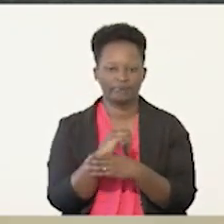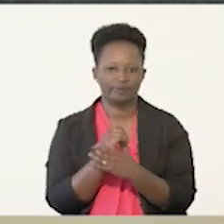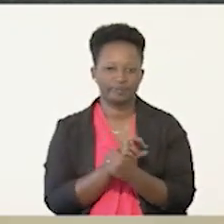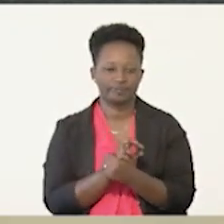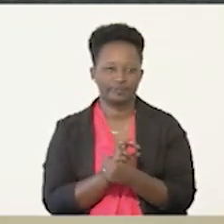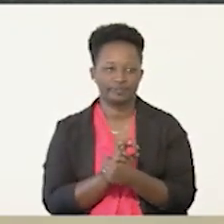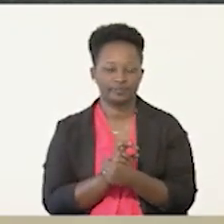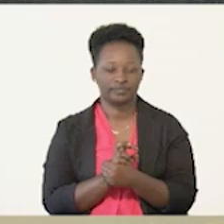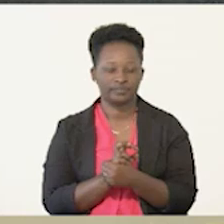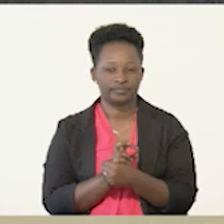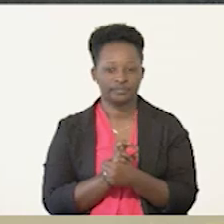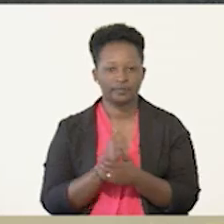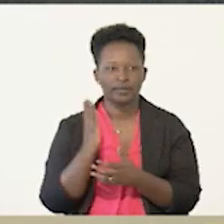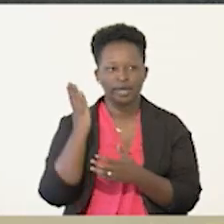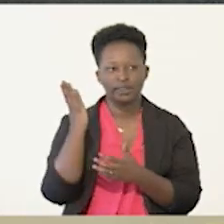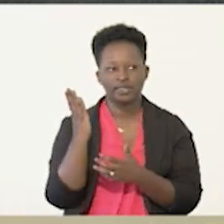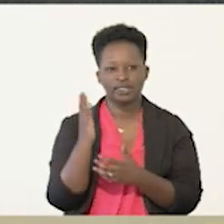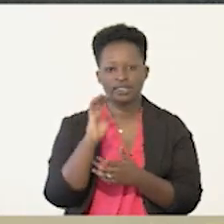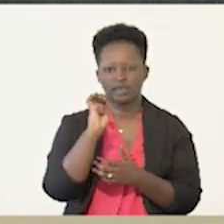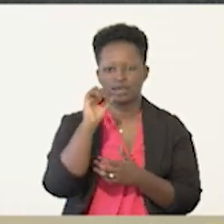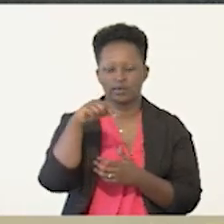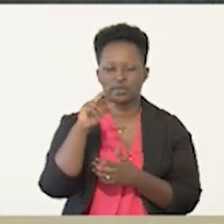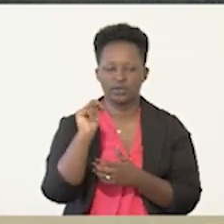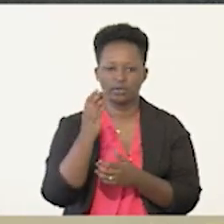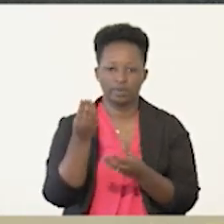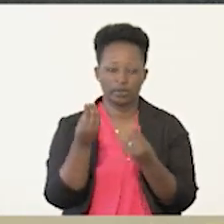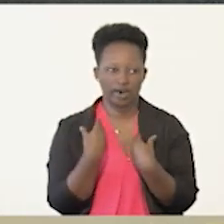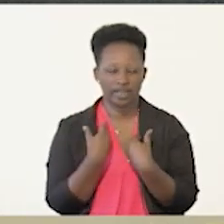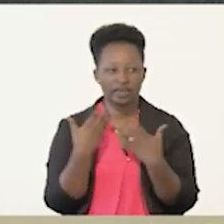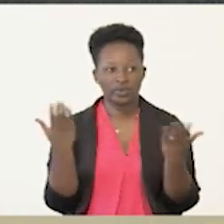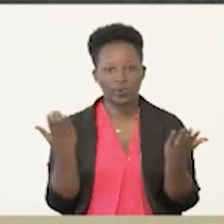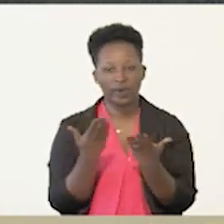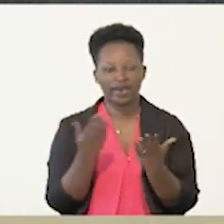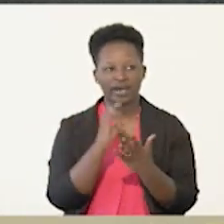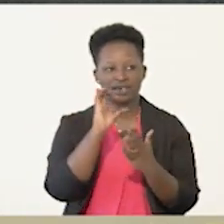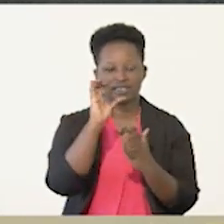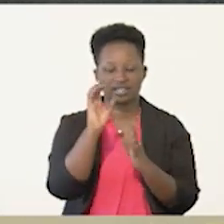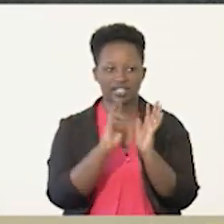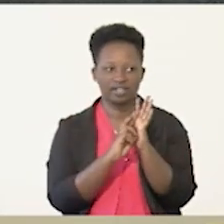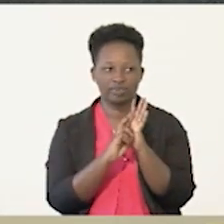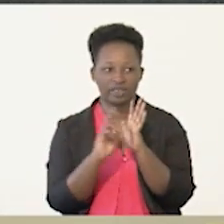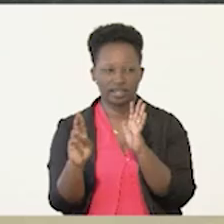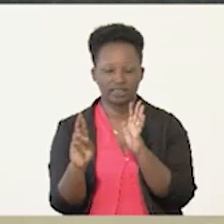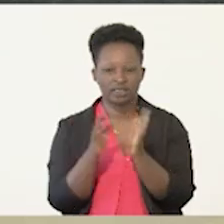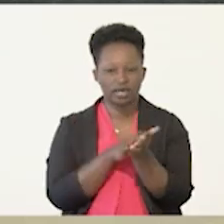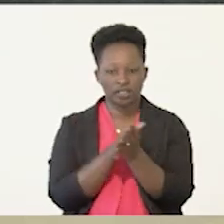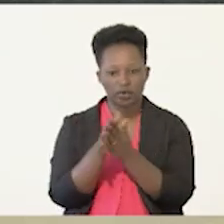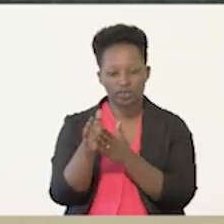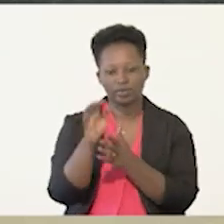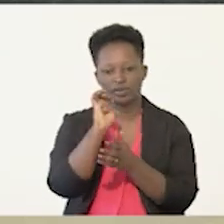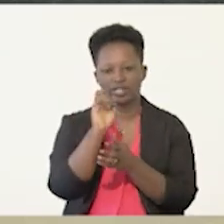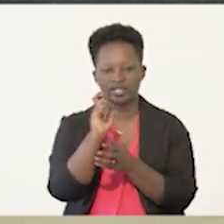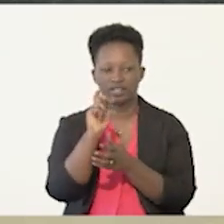plus 0.5y. So this is an equation that we have been given whereby C represents the consumption